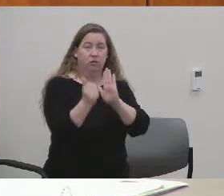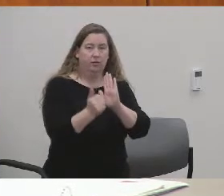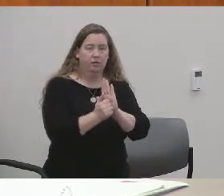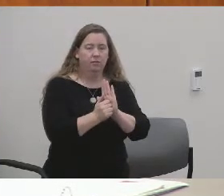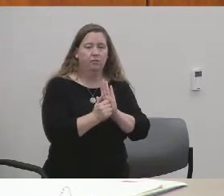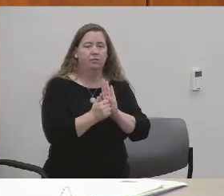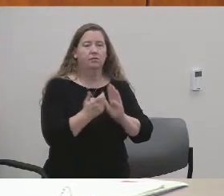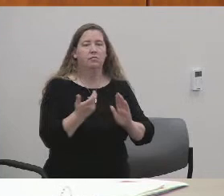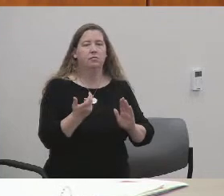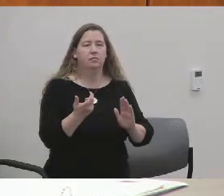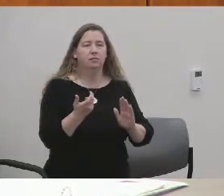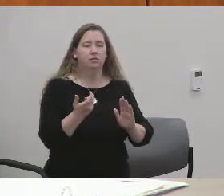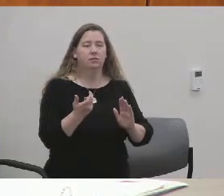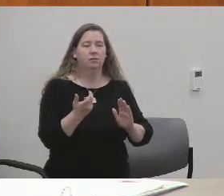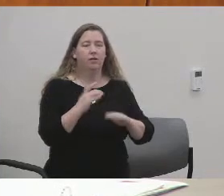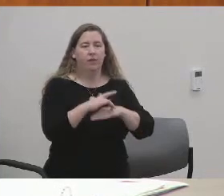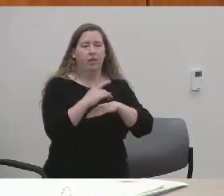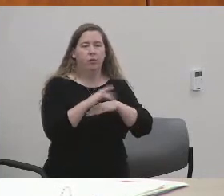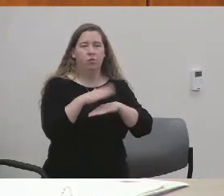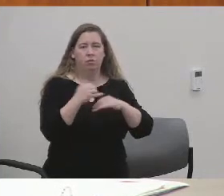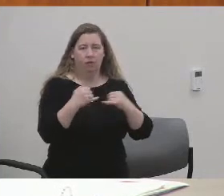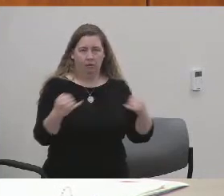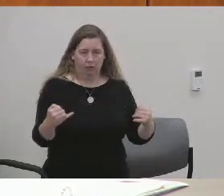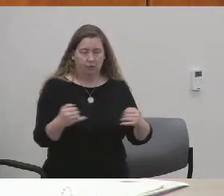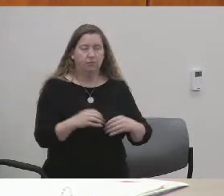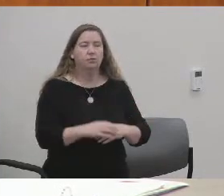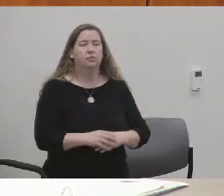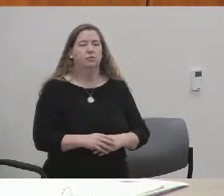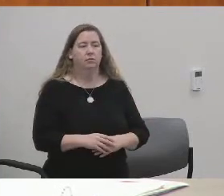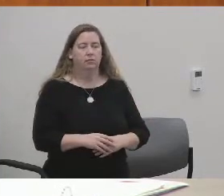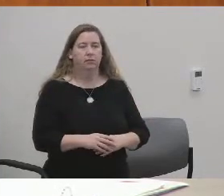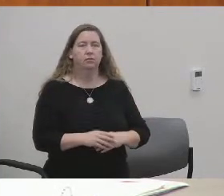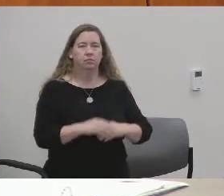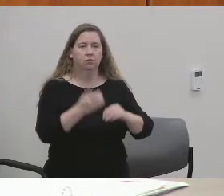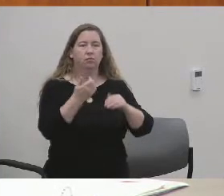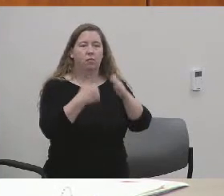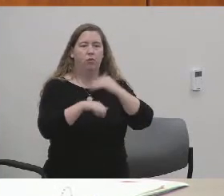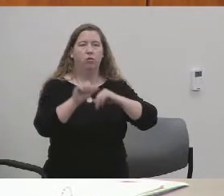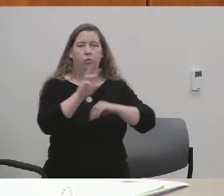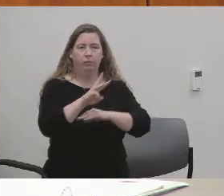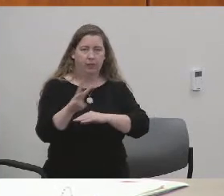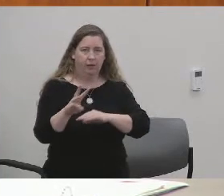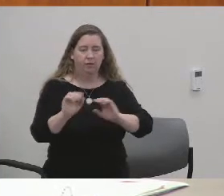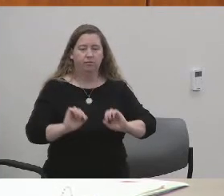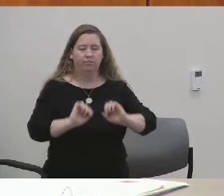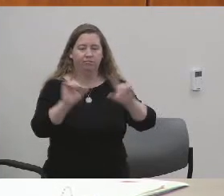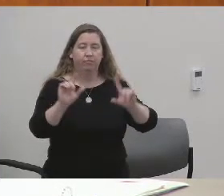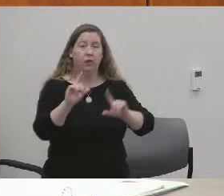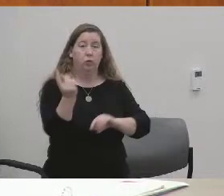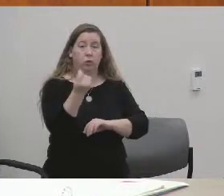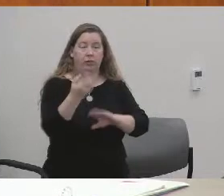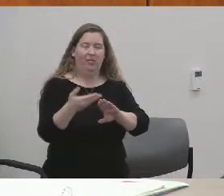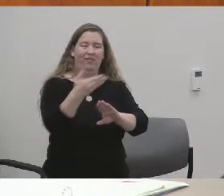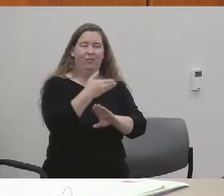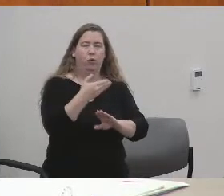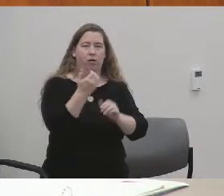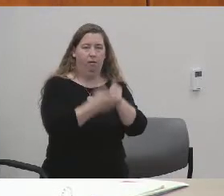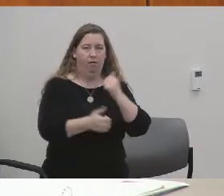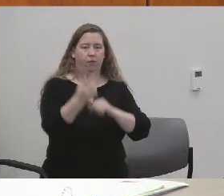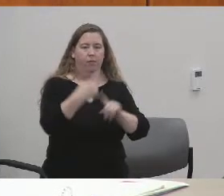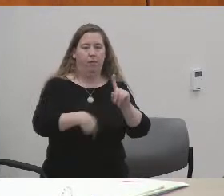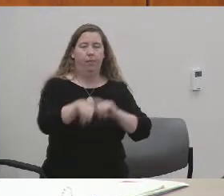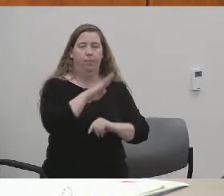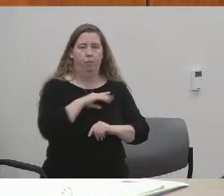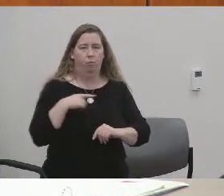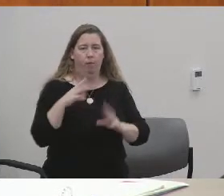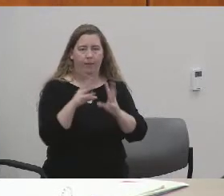agendas will be available online through our website on the Tuesday before every board meeting. And so